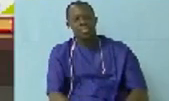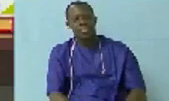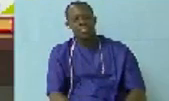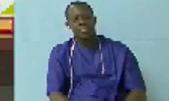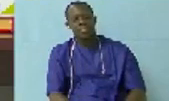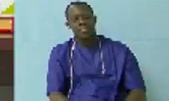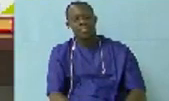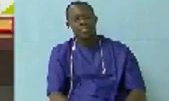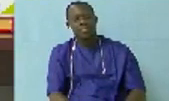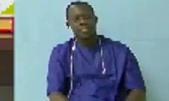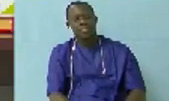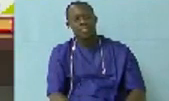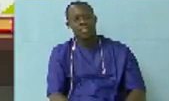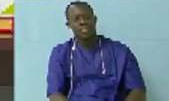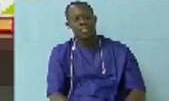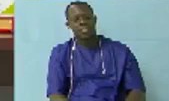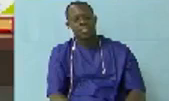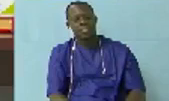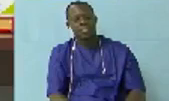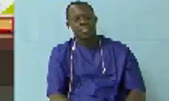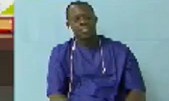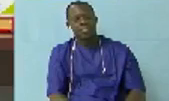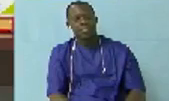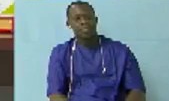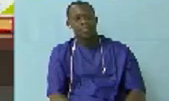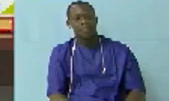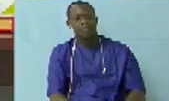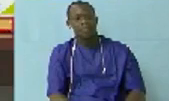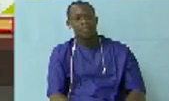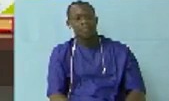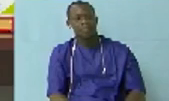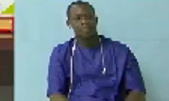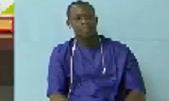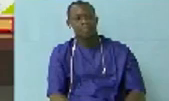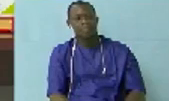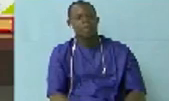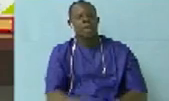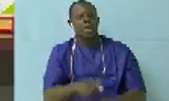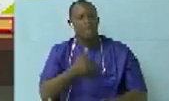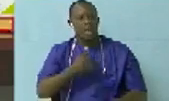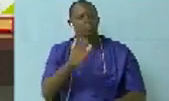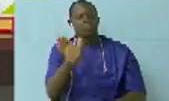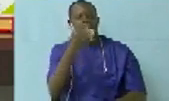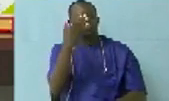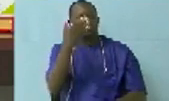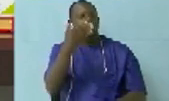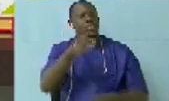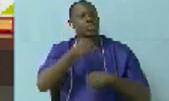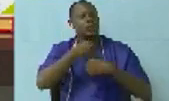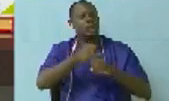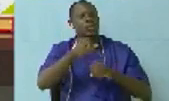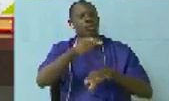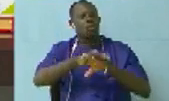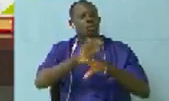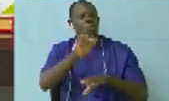1997, I went for the CSB. That's the